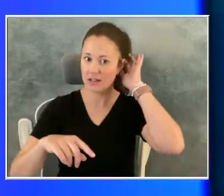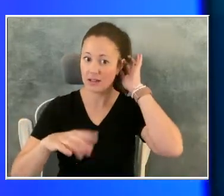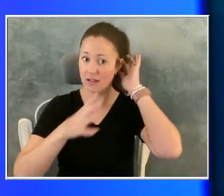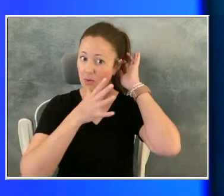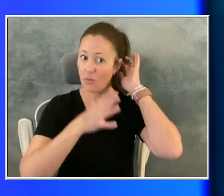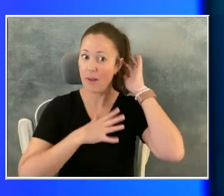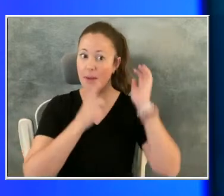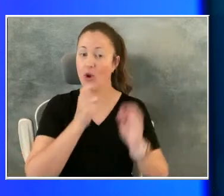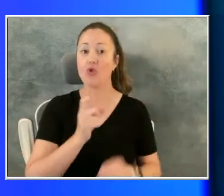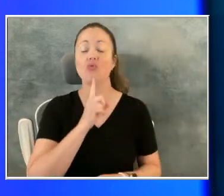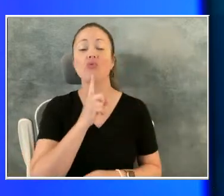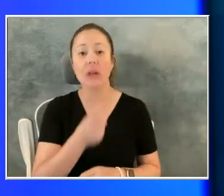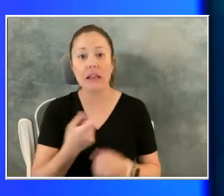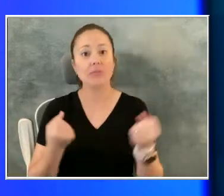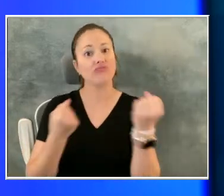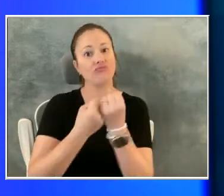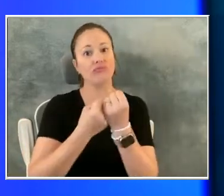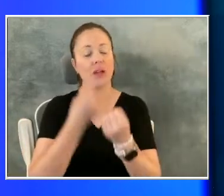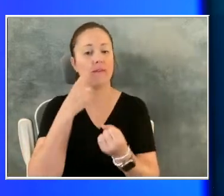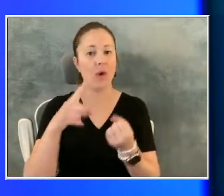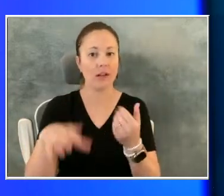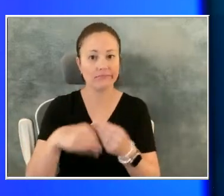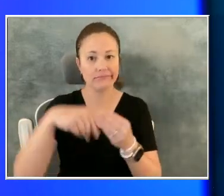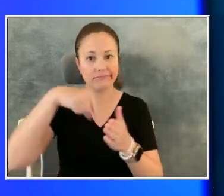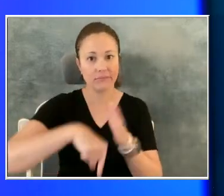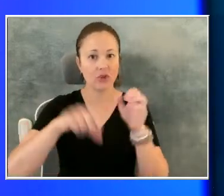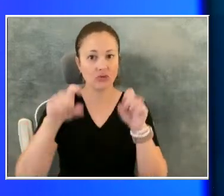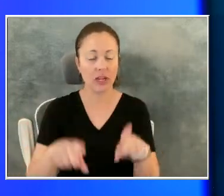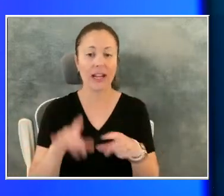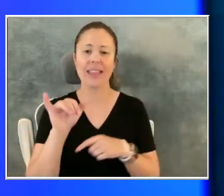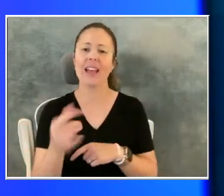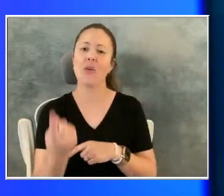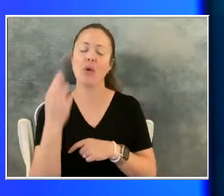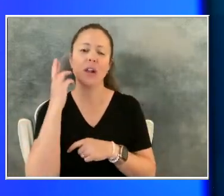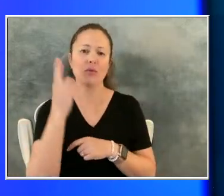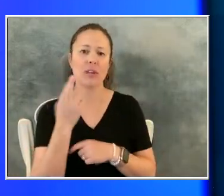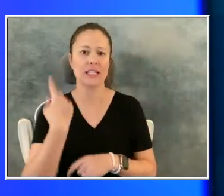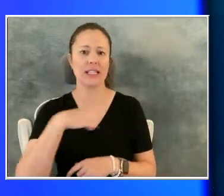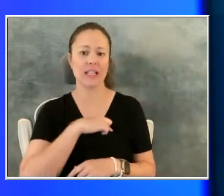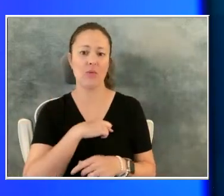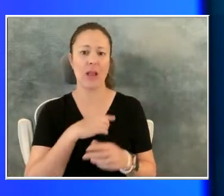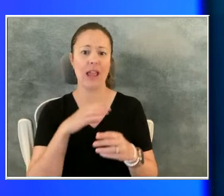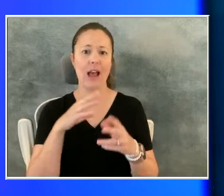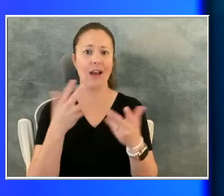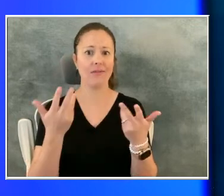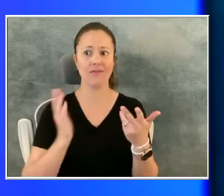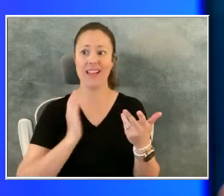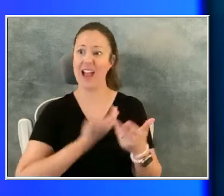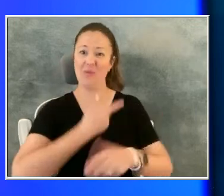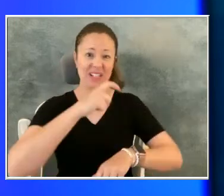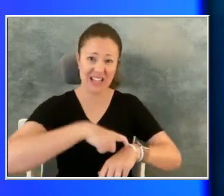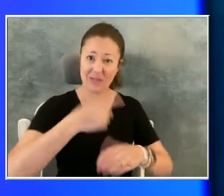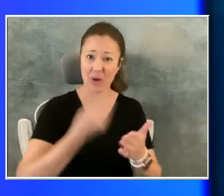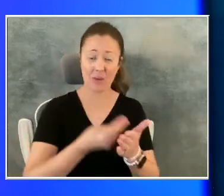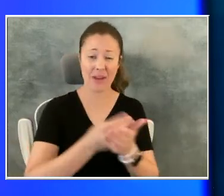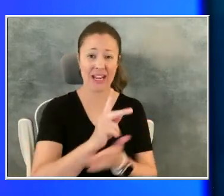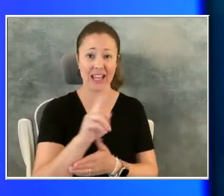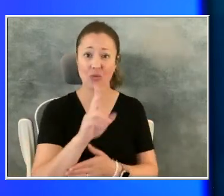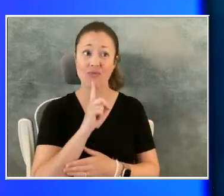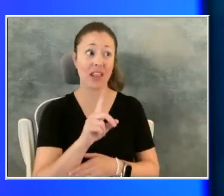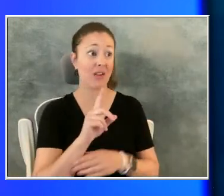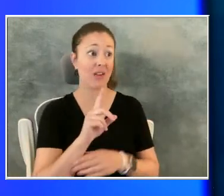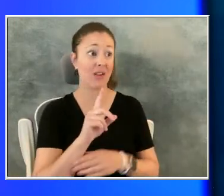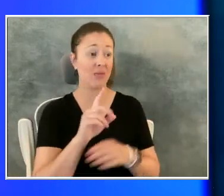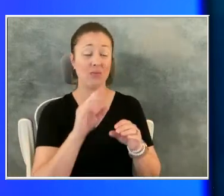really advocate for supplemental screening. This is one of the reasons we have invested our time and money at KU into providing all of these